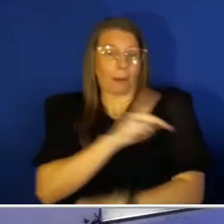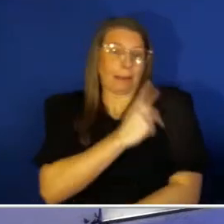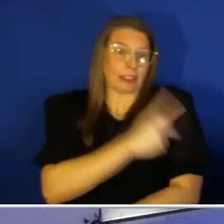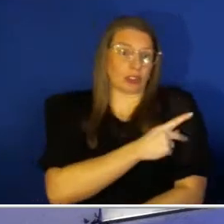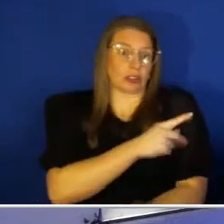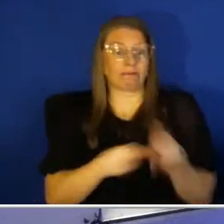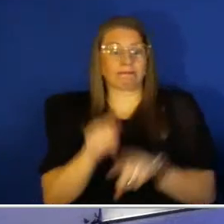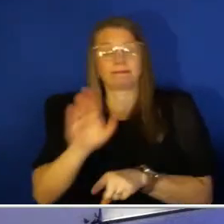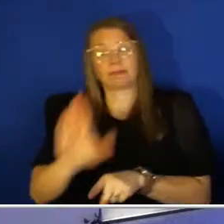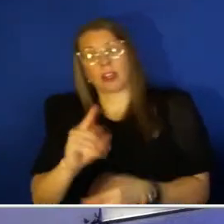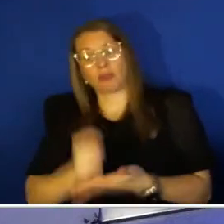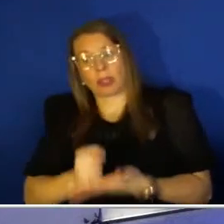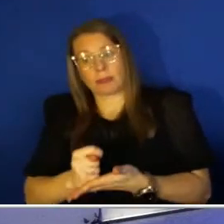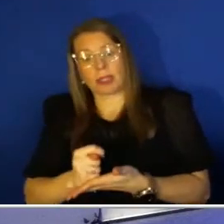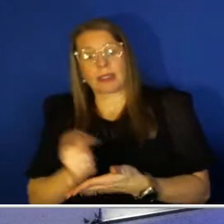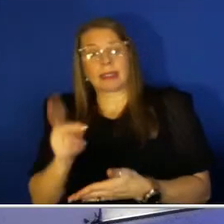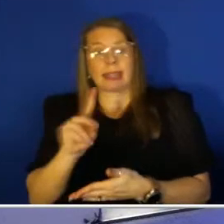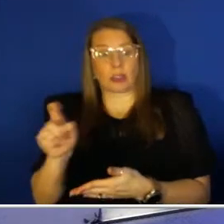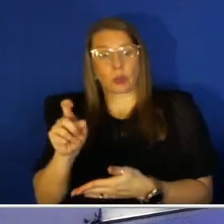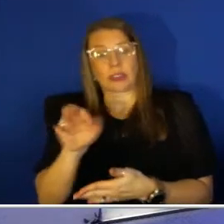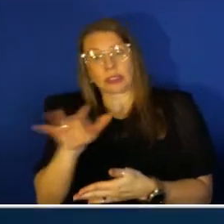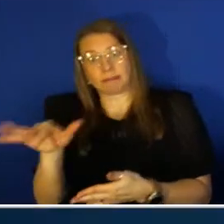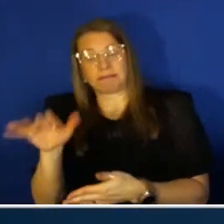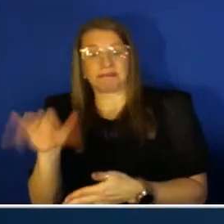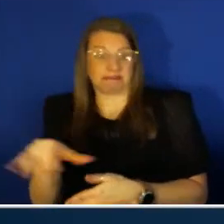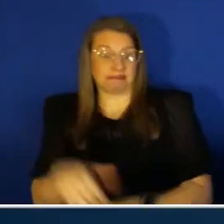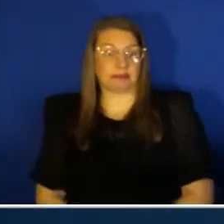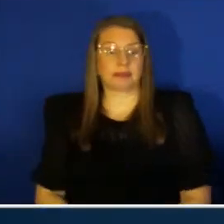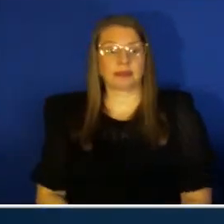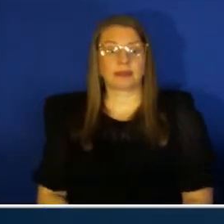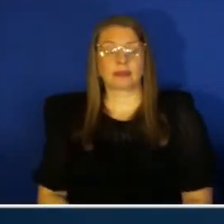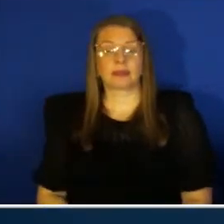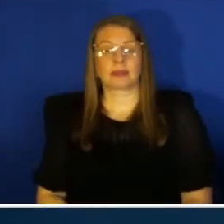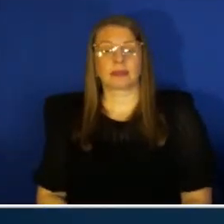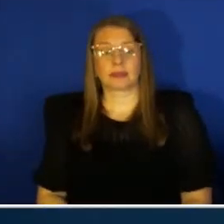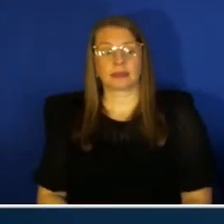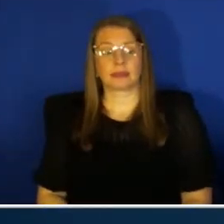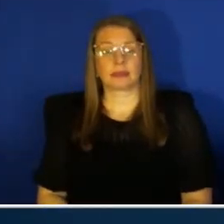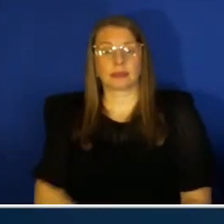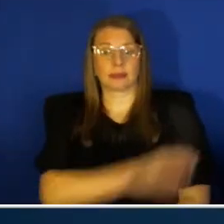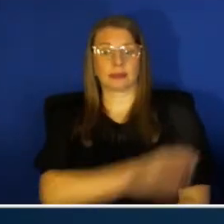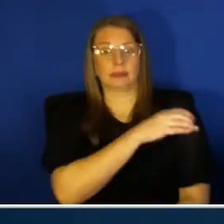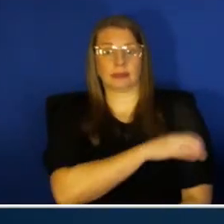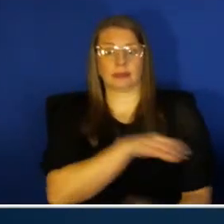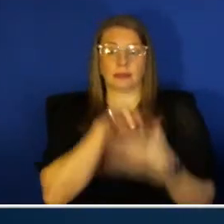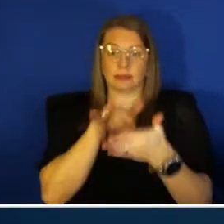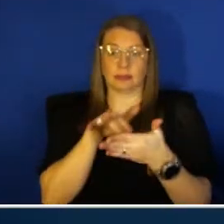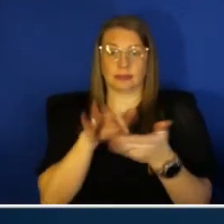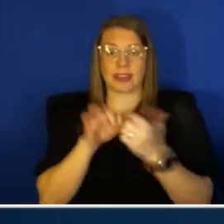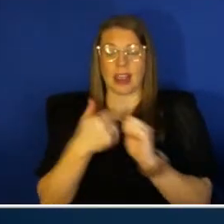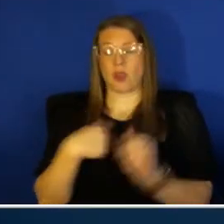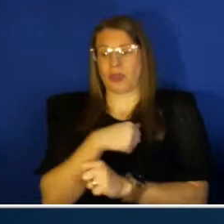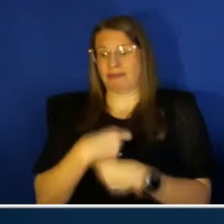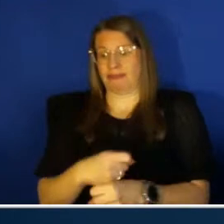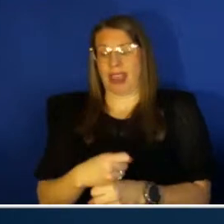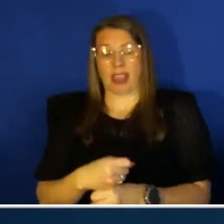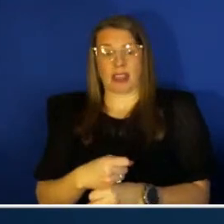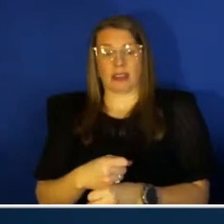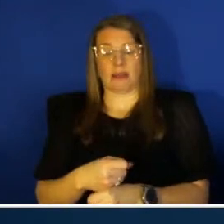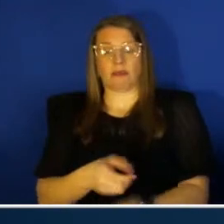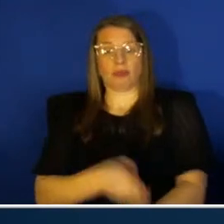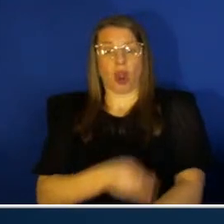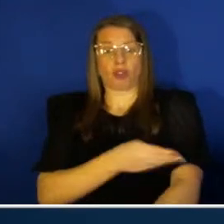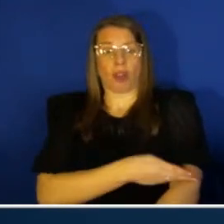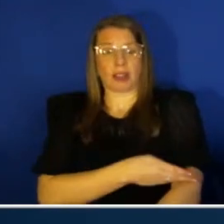and their diagnosis. Yeah, I think the trials, clinical trials is how we make huge progress in cancer and every other